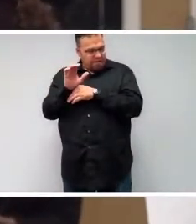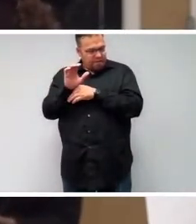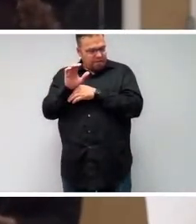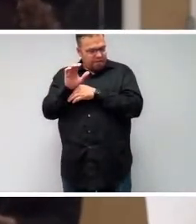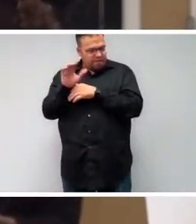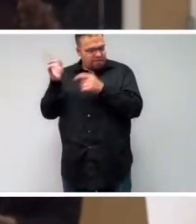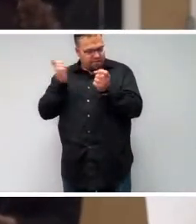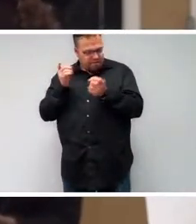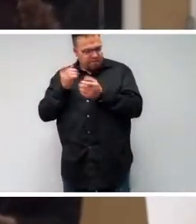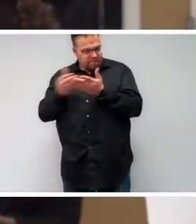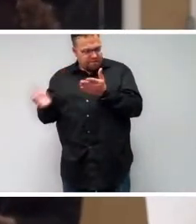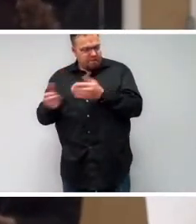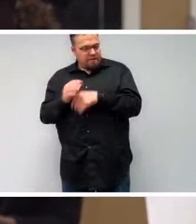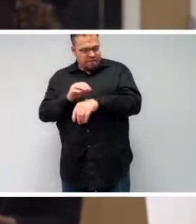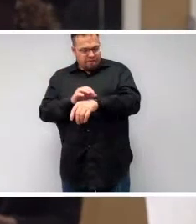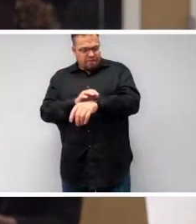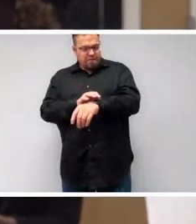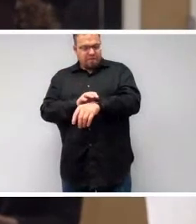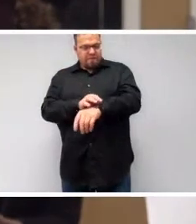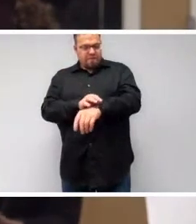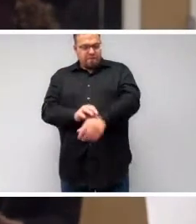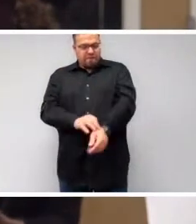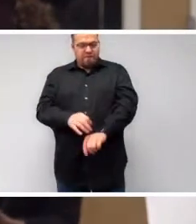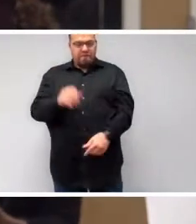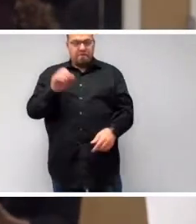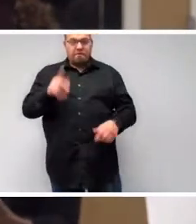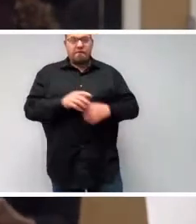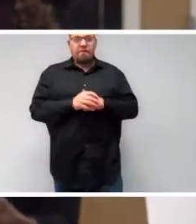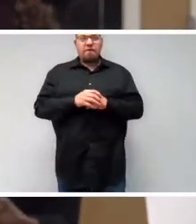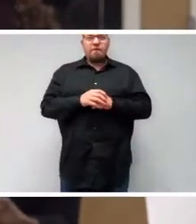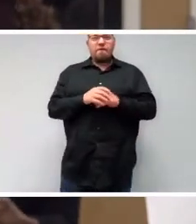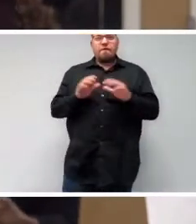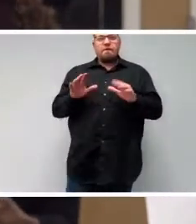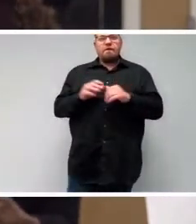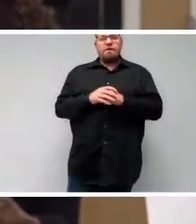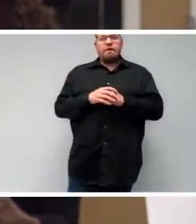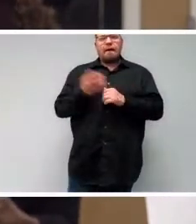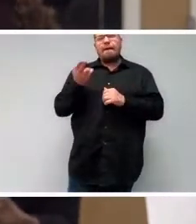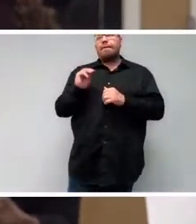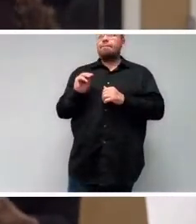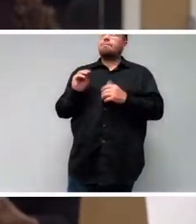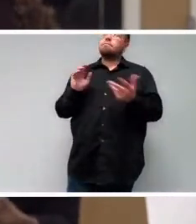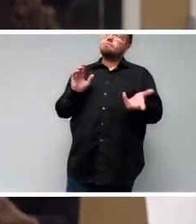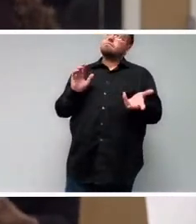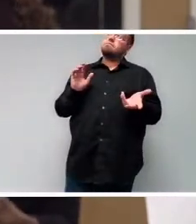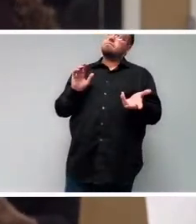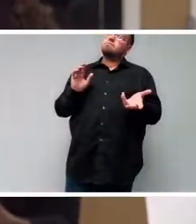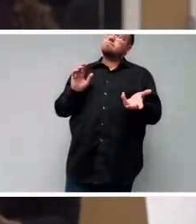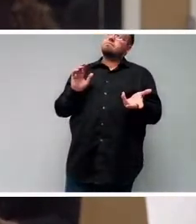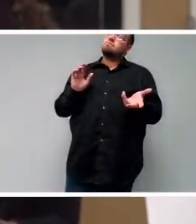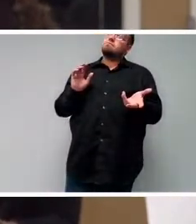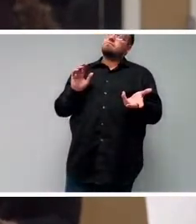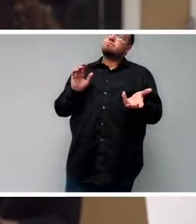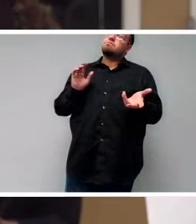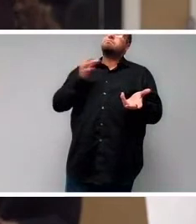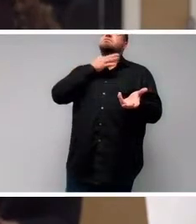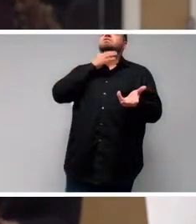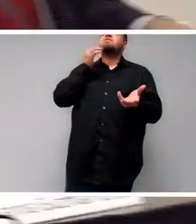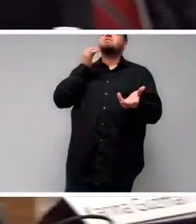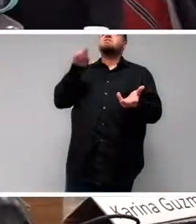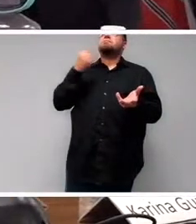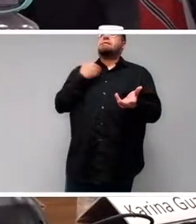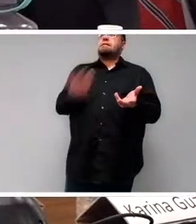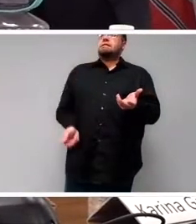through that. Quick question, Director Guzman. I'm curious if, and this is just maybe